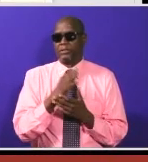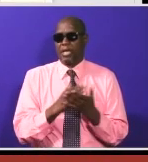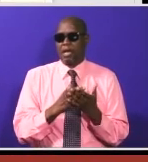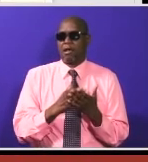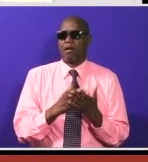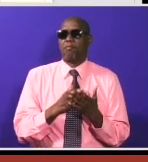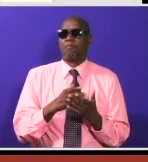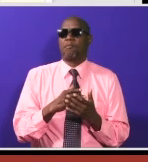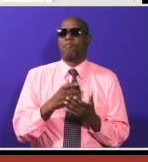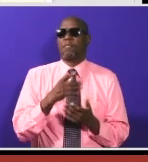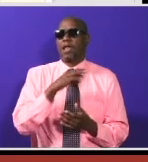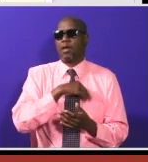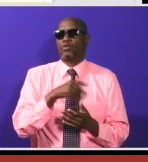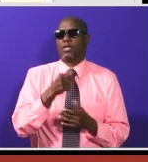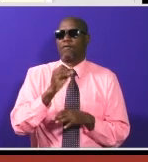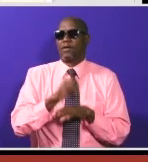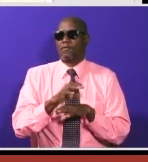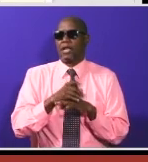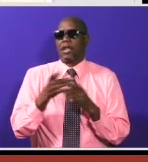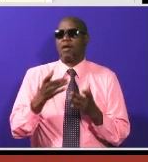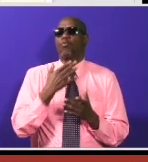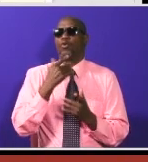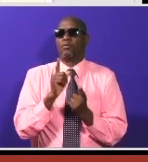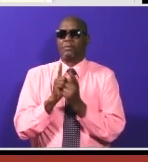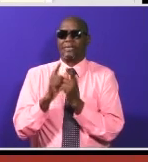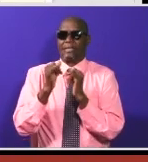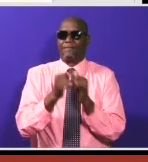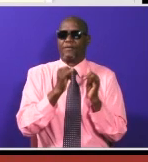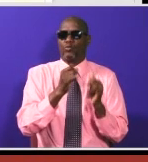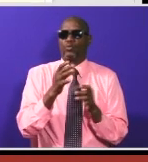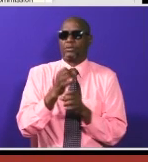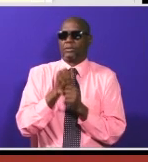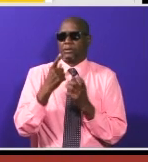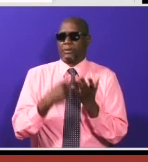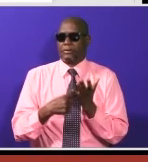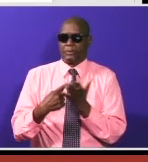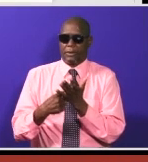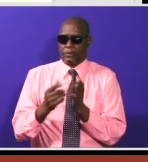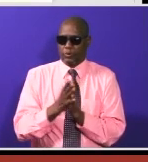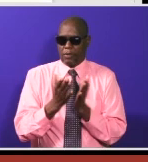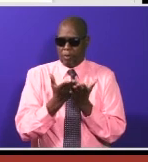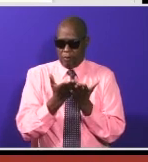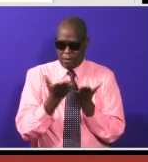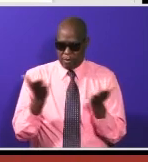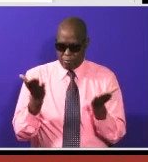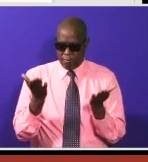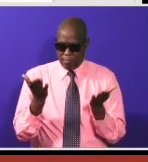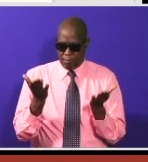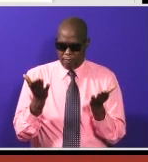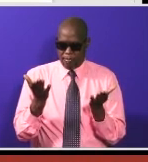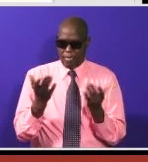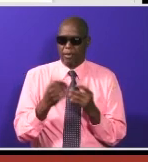We're now in phase three. We're intending to meet with the individual stakeholders to be able to discuss with them the relevancy of the number of